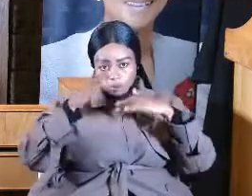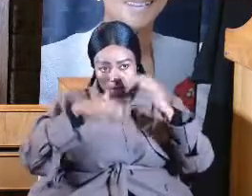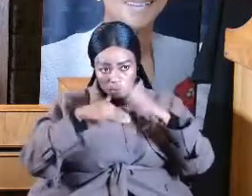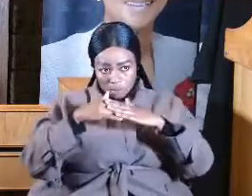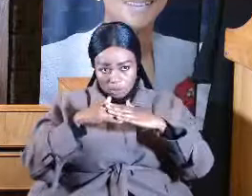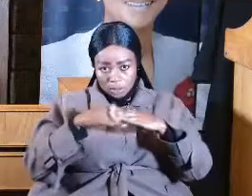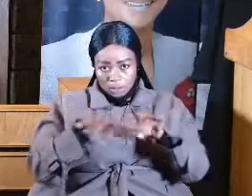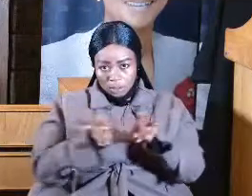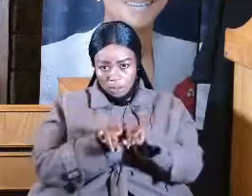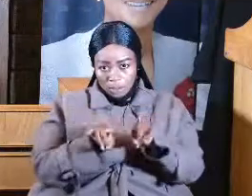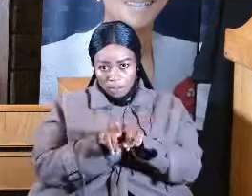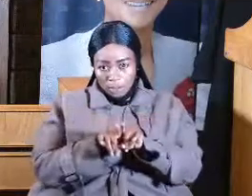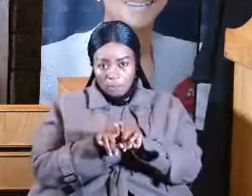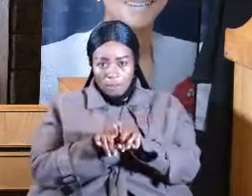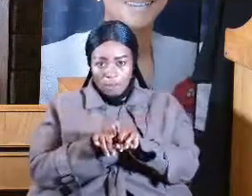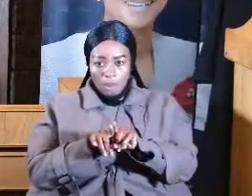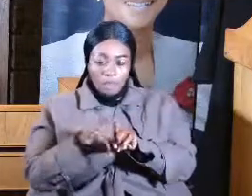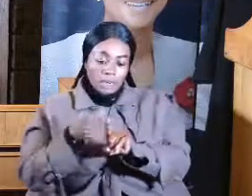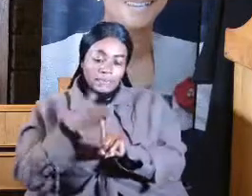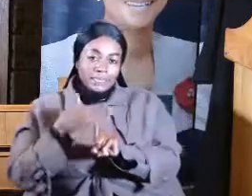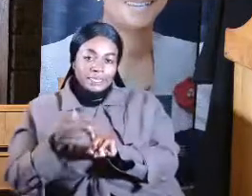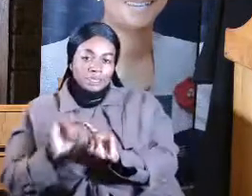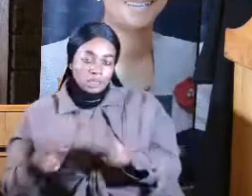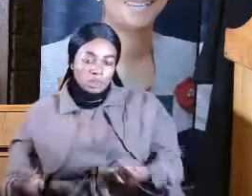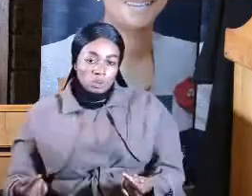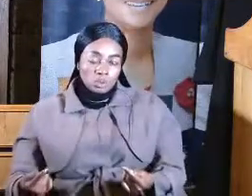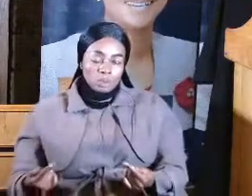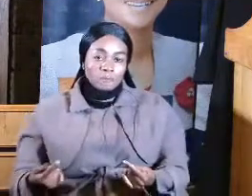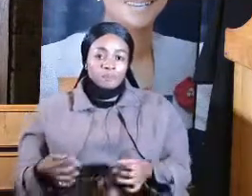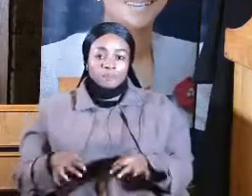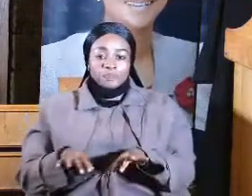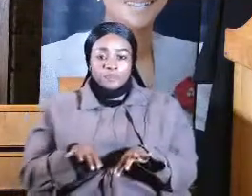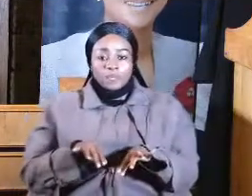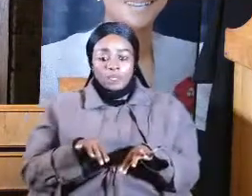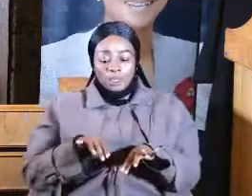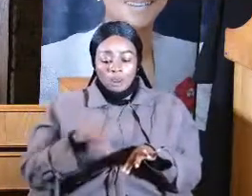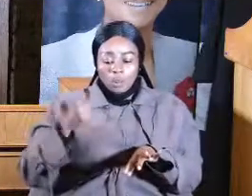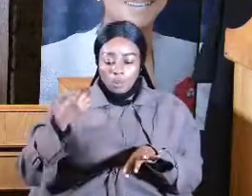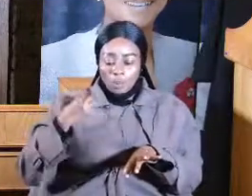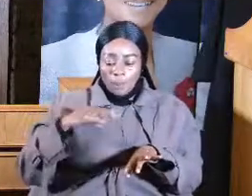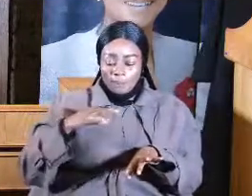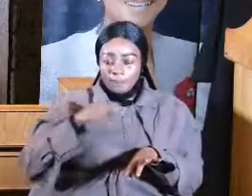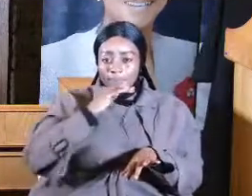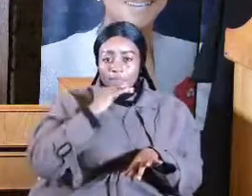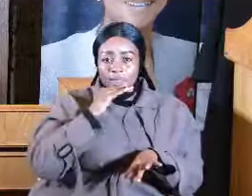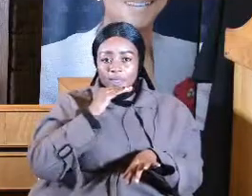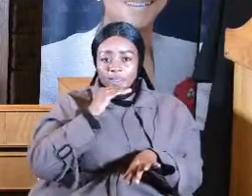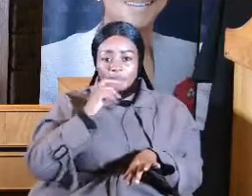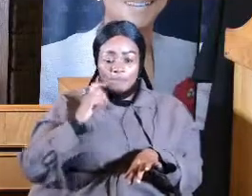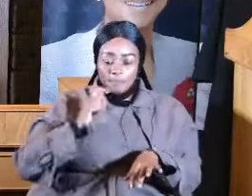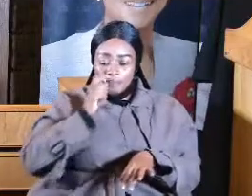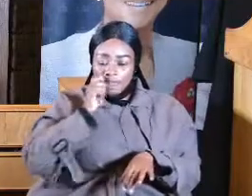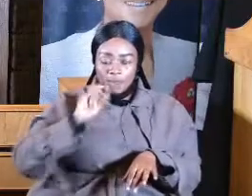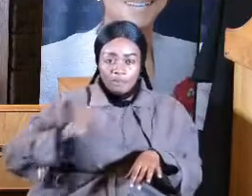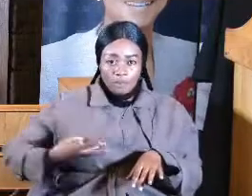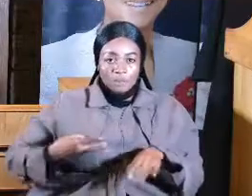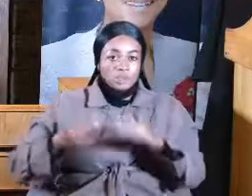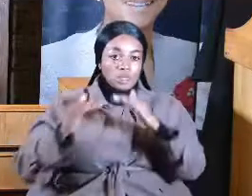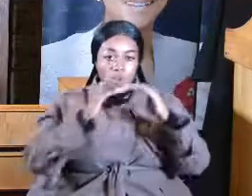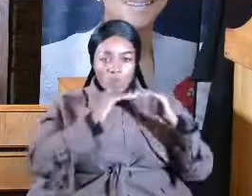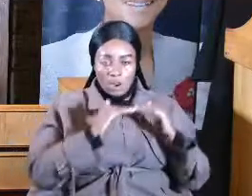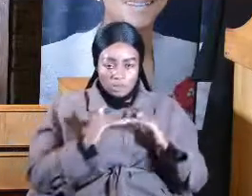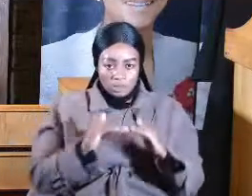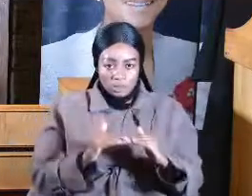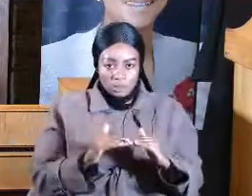without exploitation. Gender inequality means not only foregoing the important contributions that women make